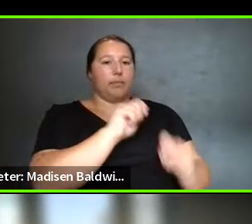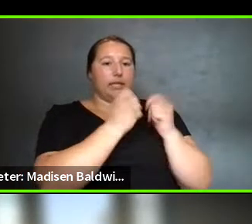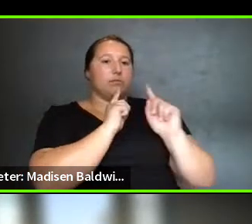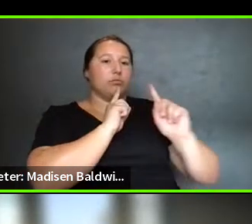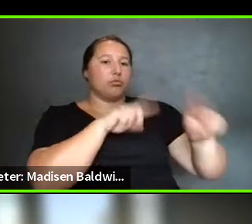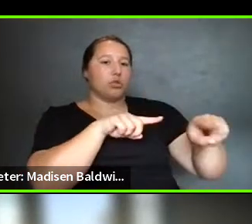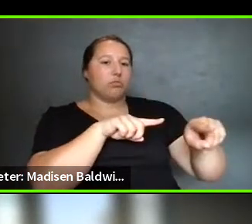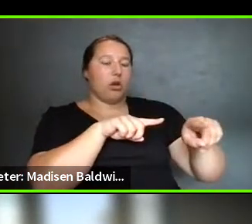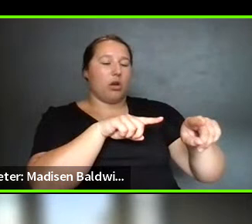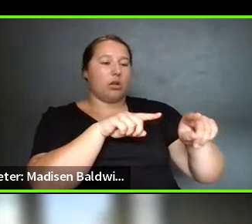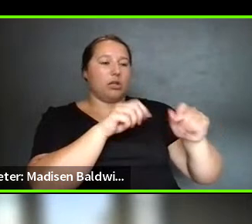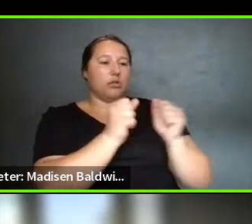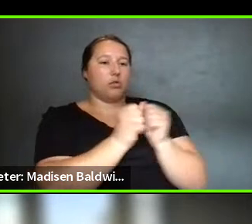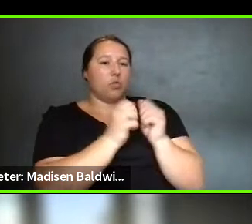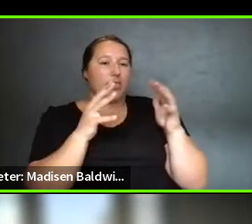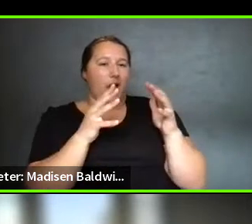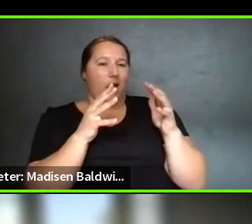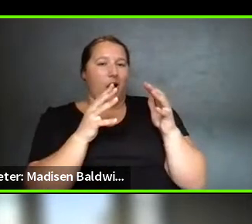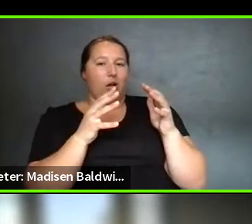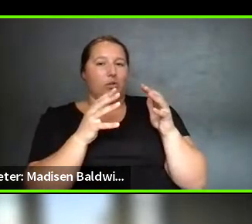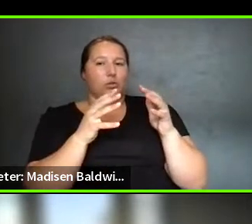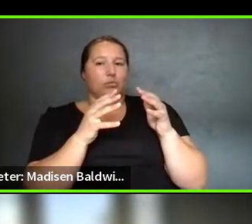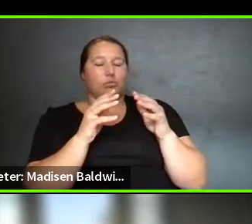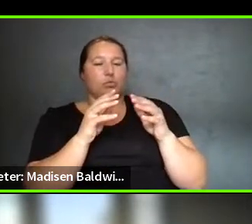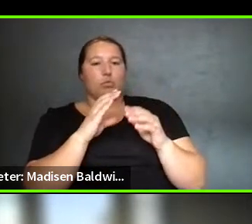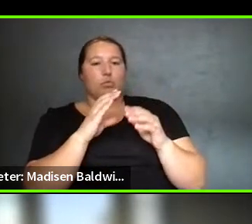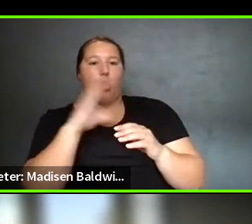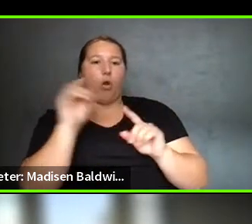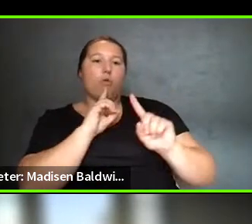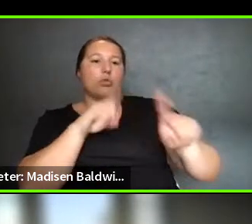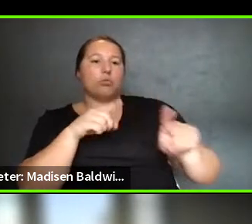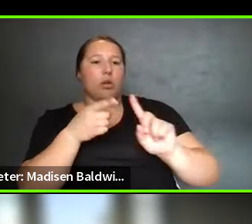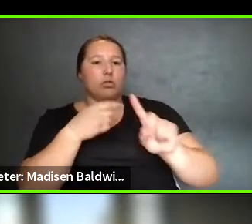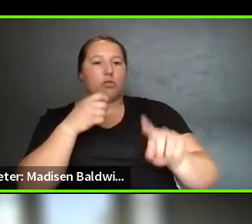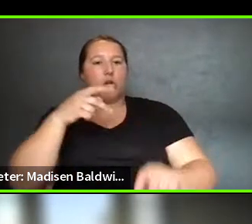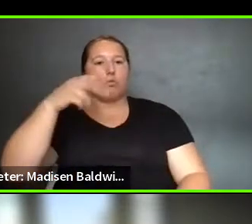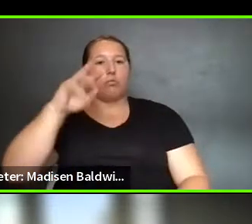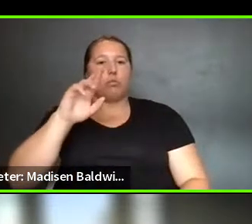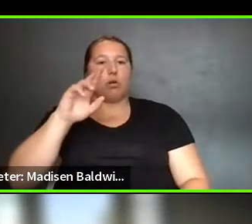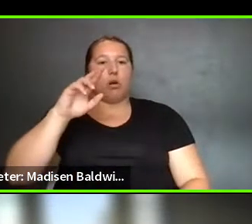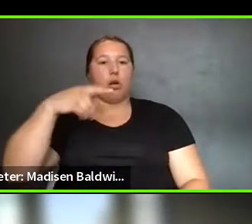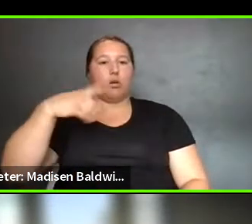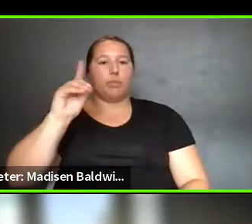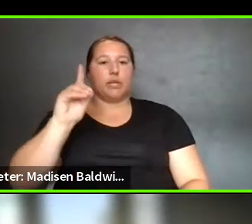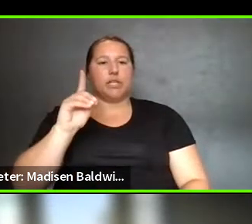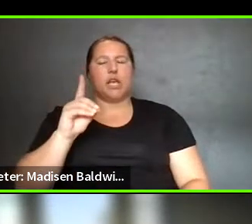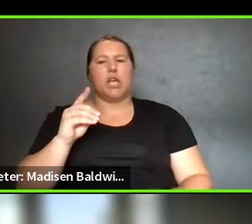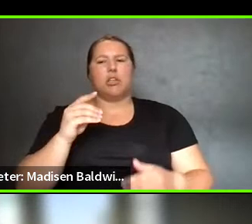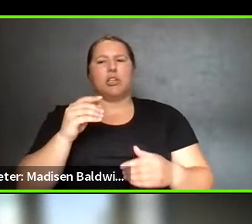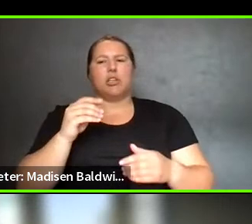without a co-response from RPD, could you walk me through how those happen?